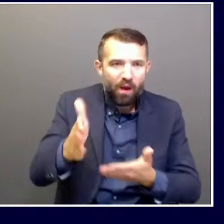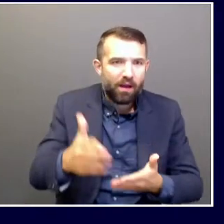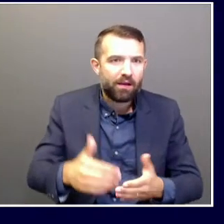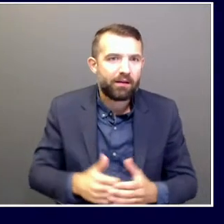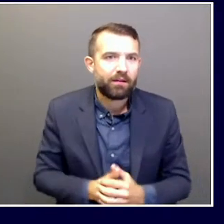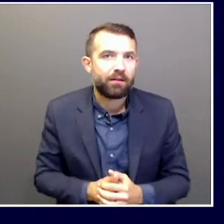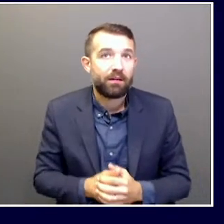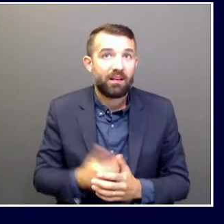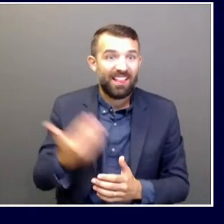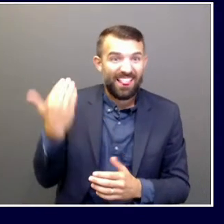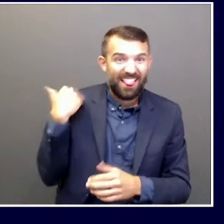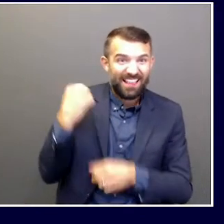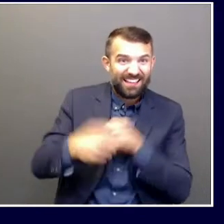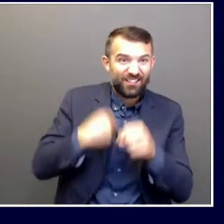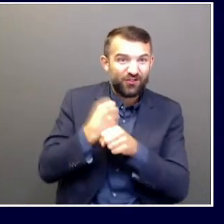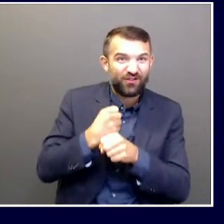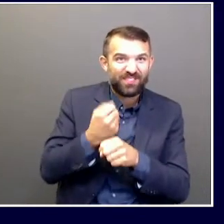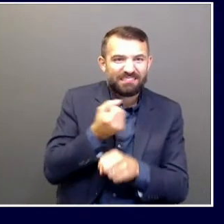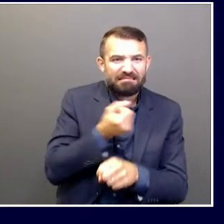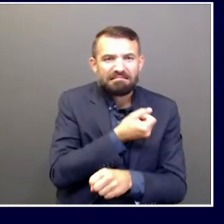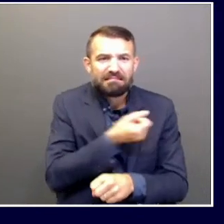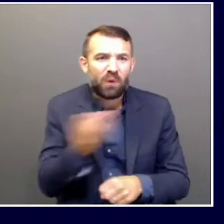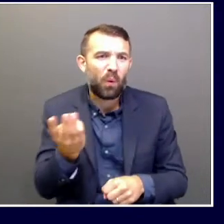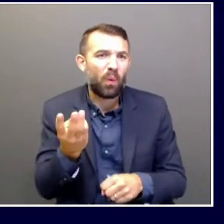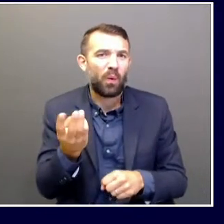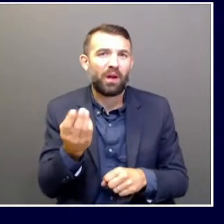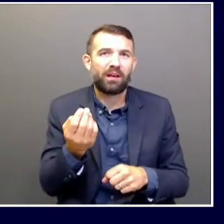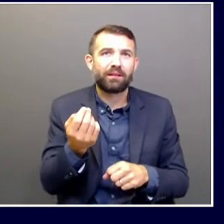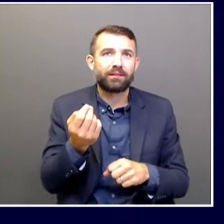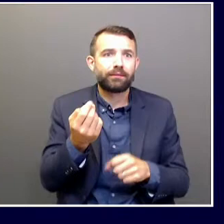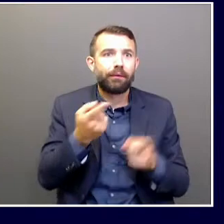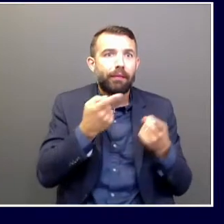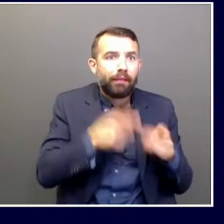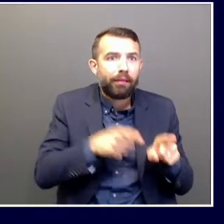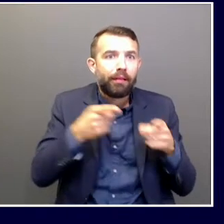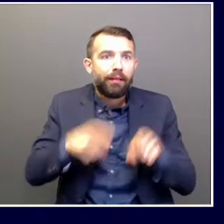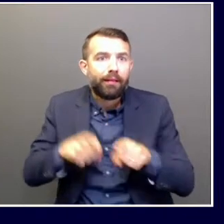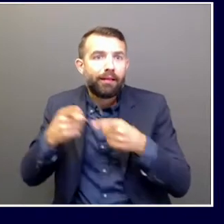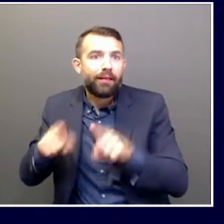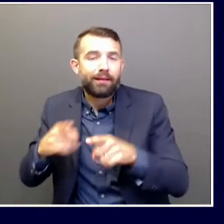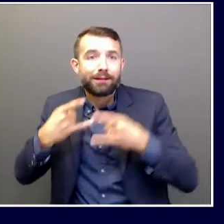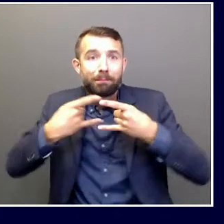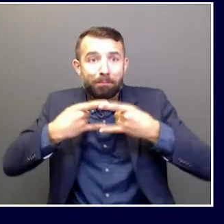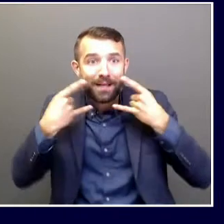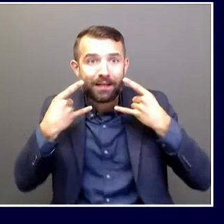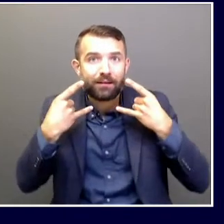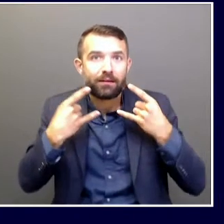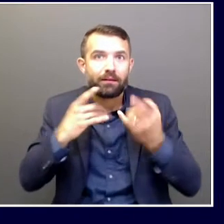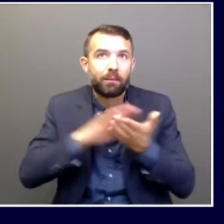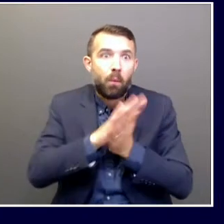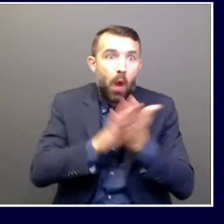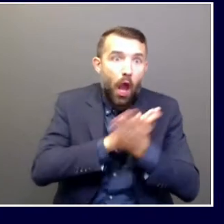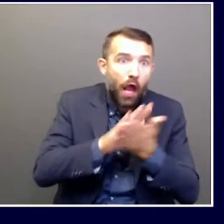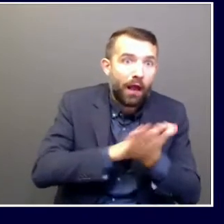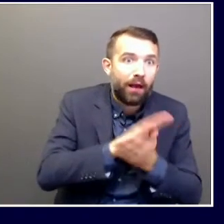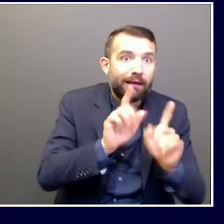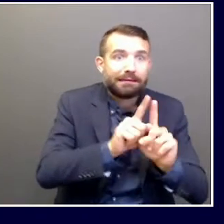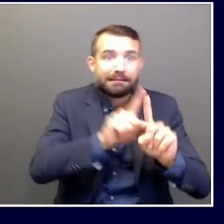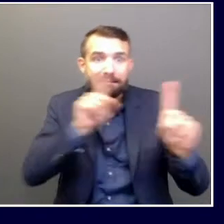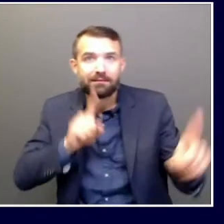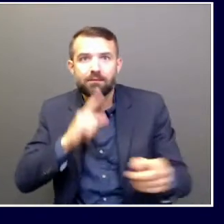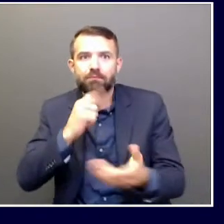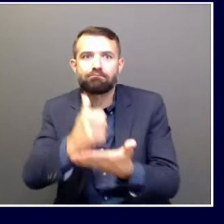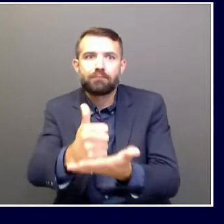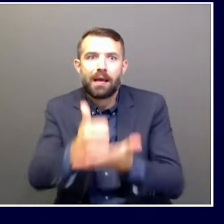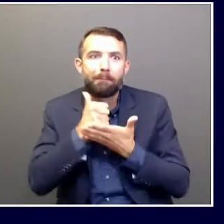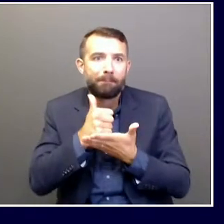to use to spread the virus. Washing our hands, keeping our distance. We needed that vaccine to let us